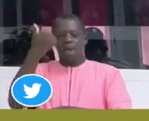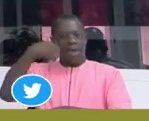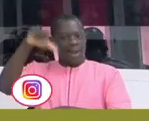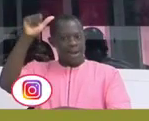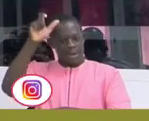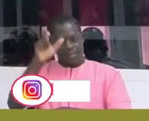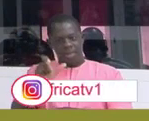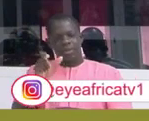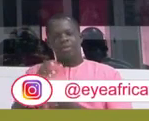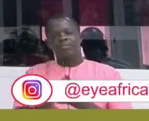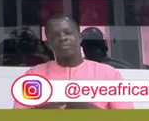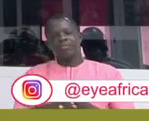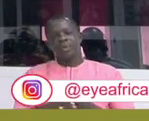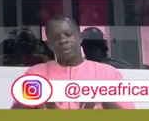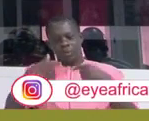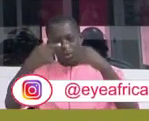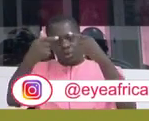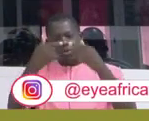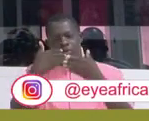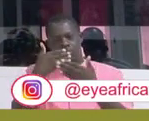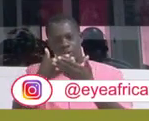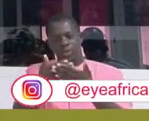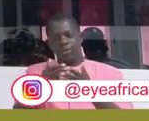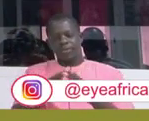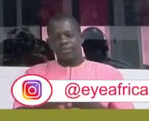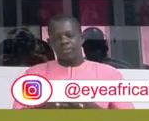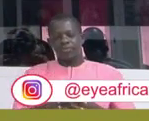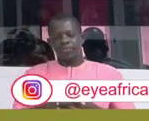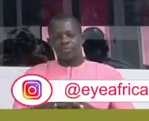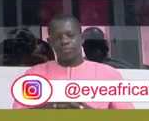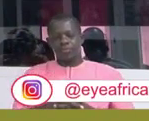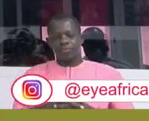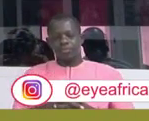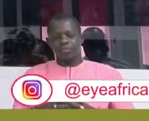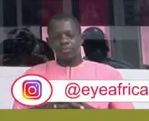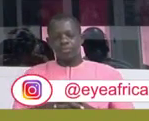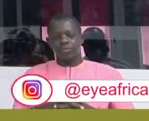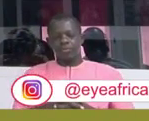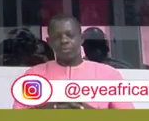to because they called him the elder. Yes. Proceed please.